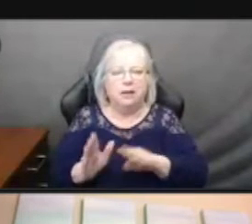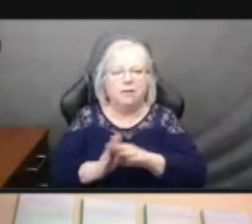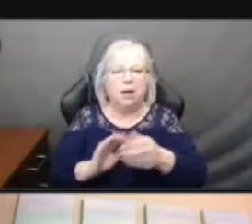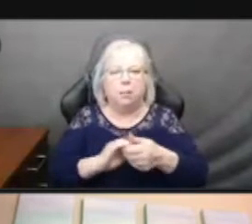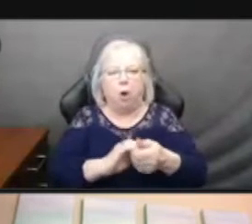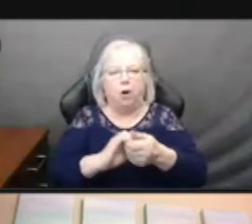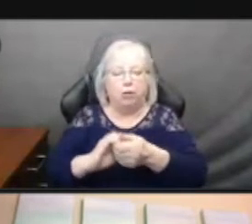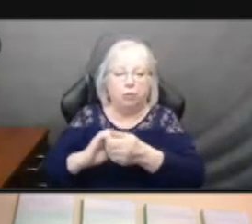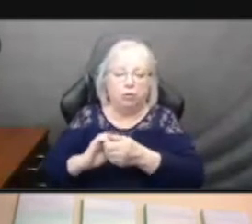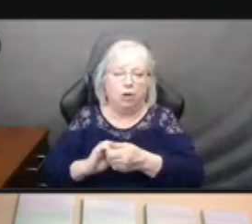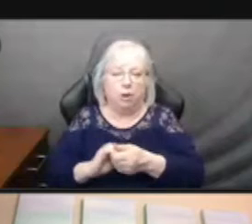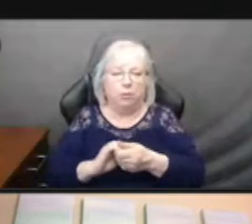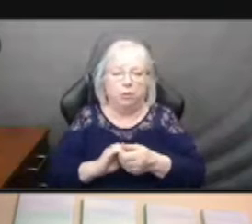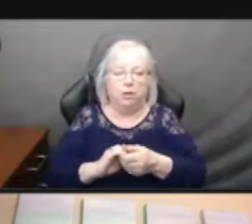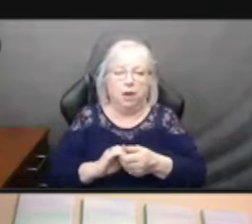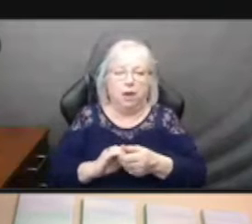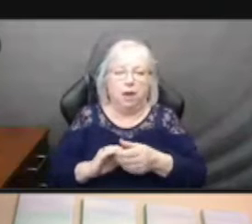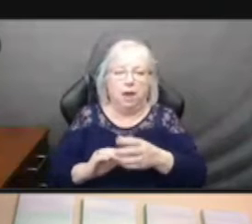I just think it's,